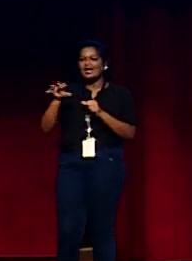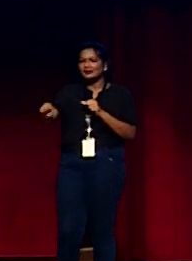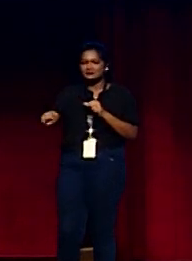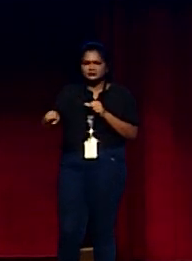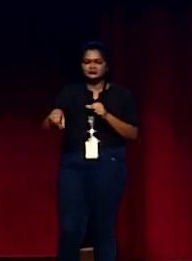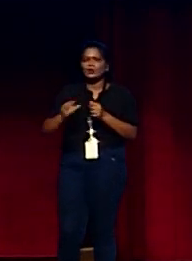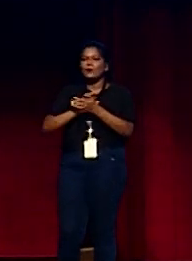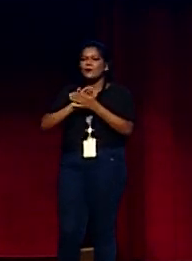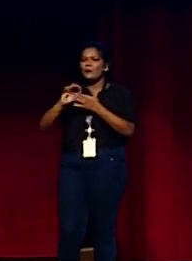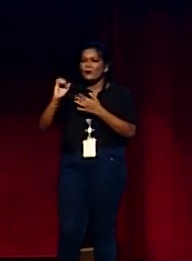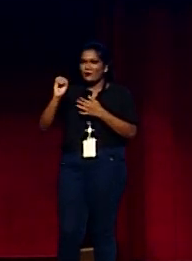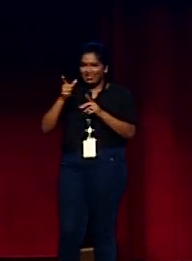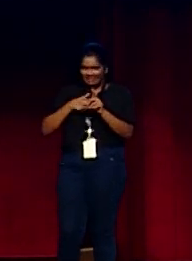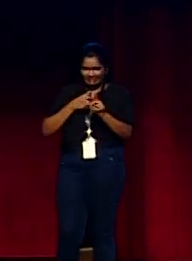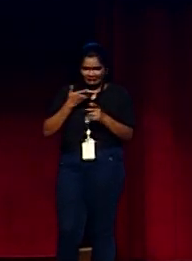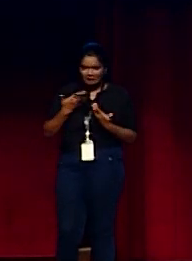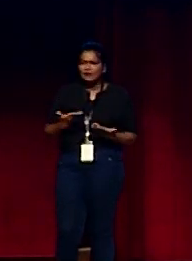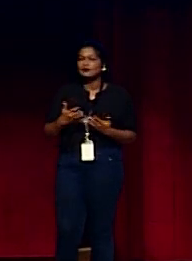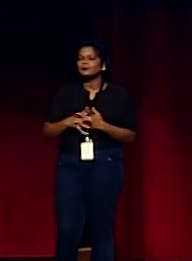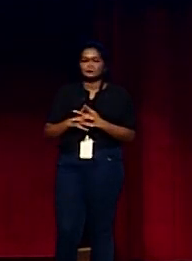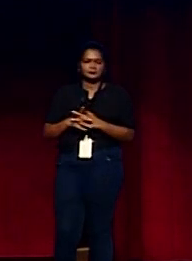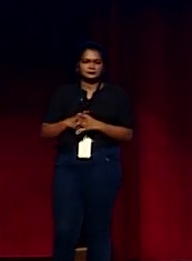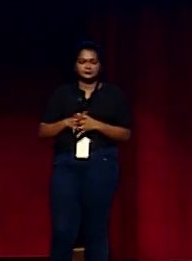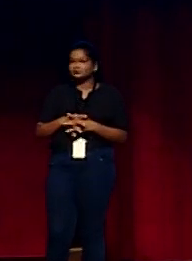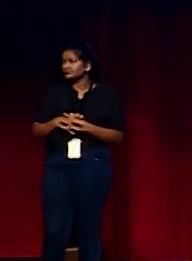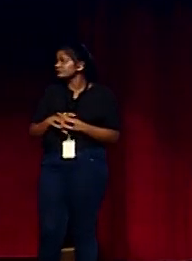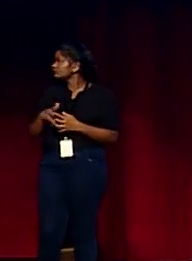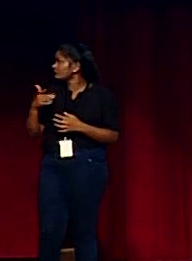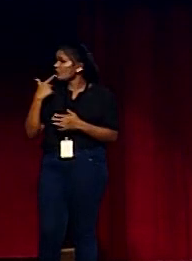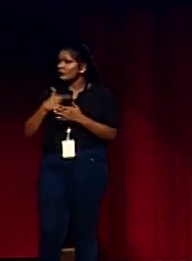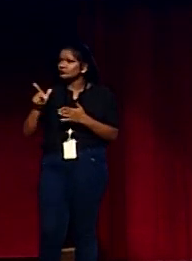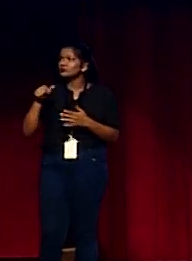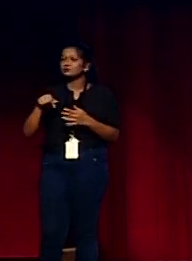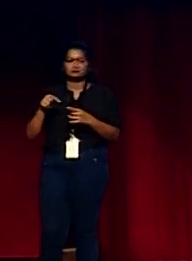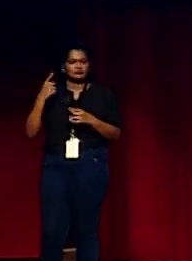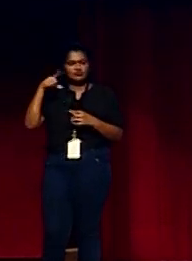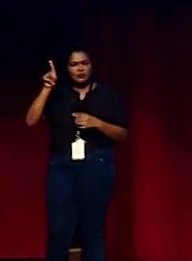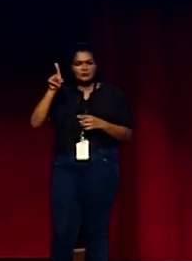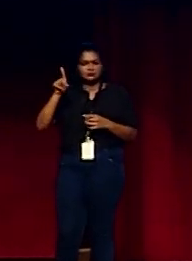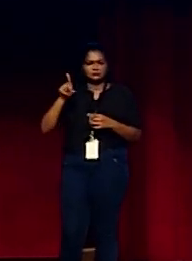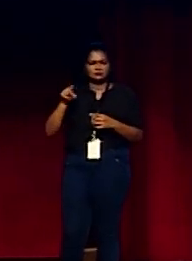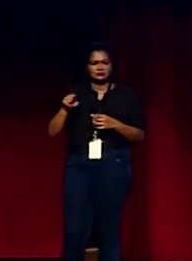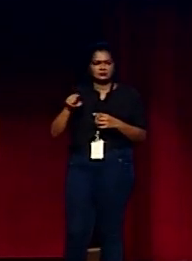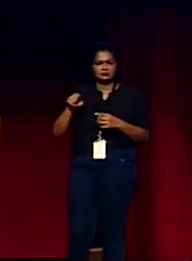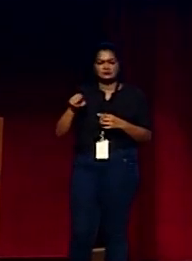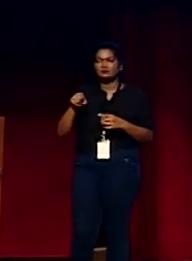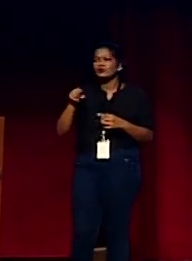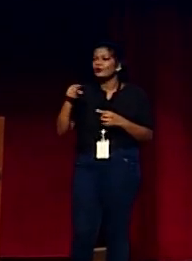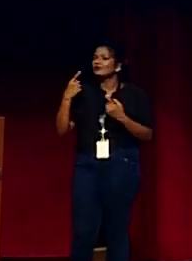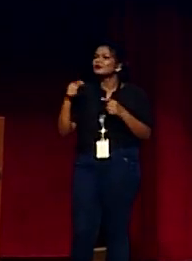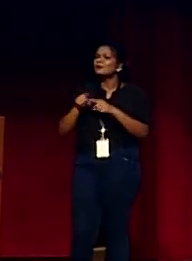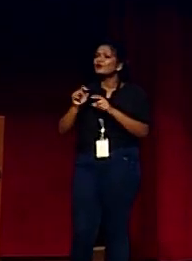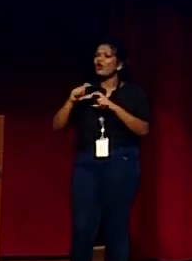holy grail, here's a research paper that David Austin and I wrote for one of